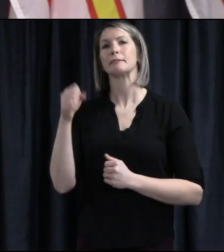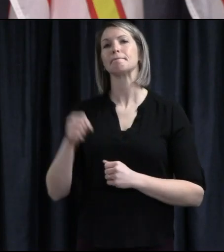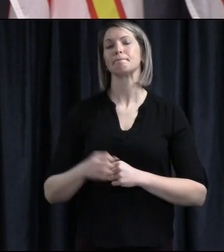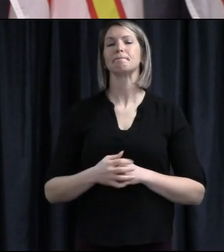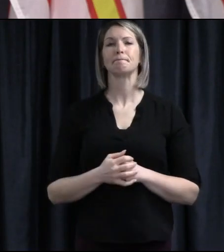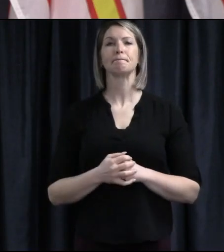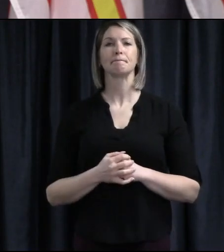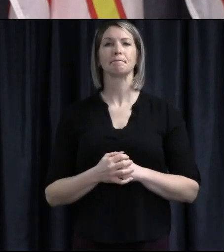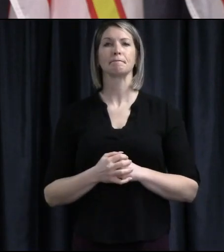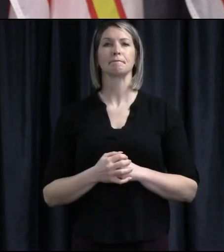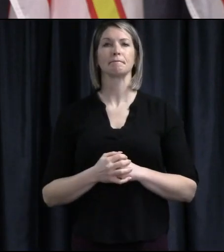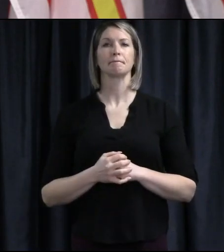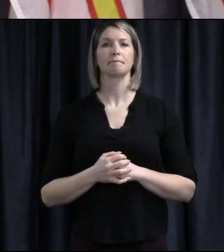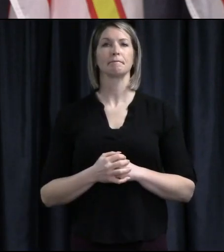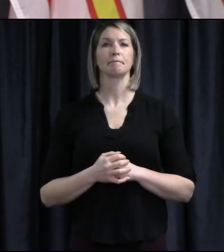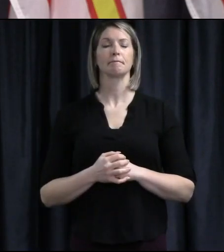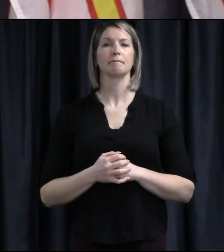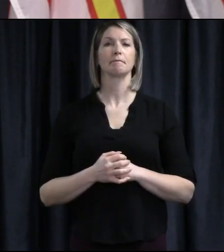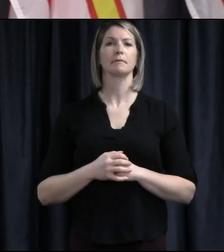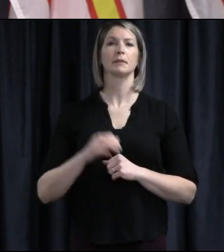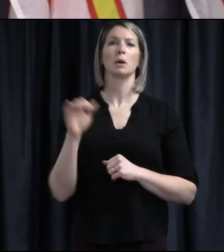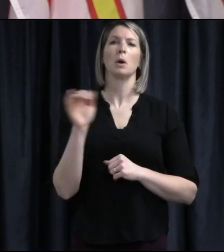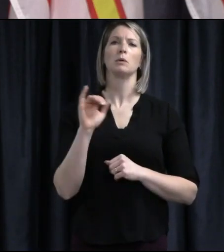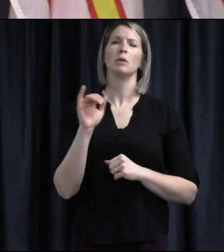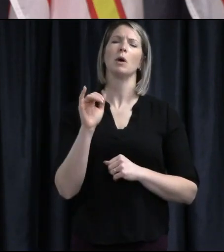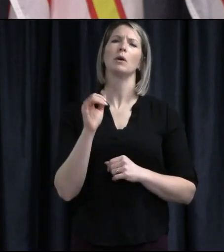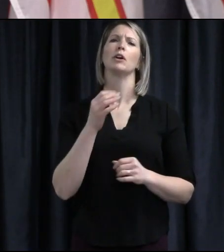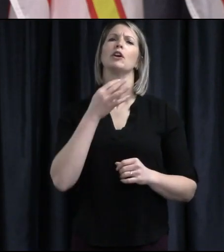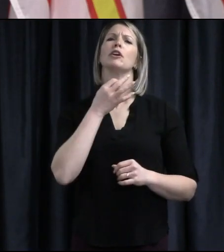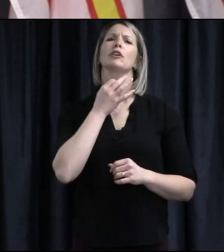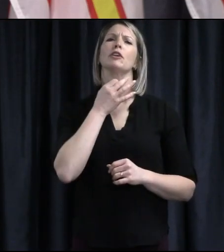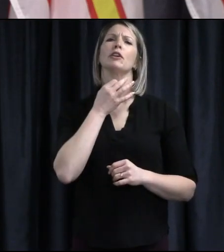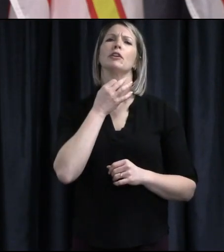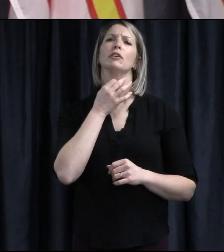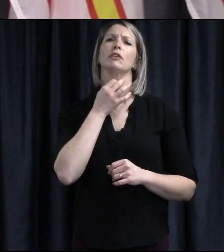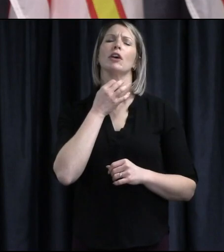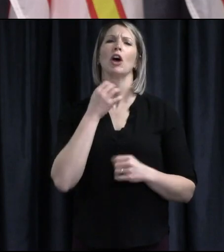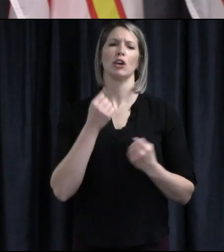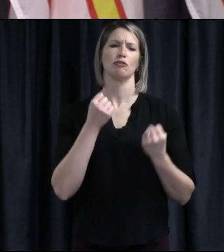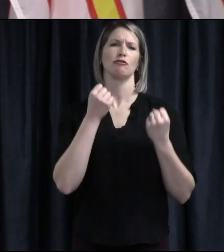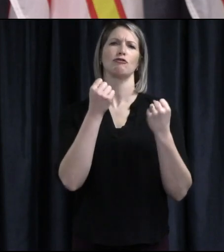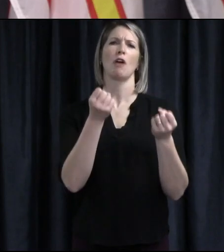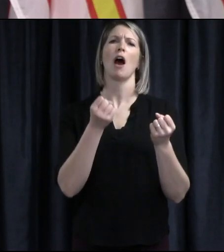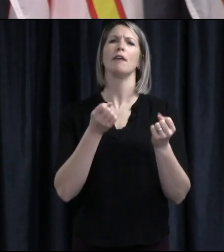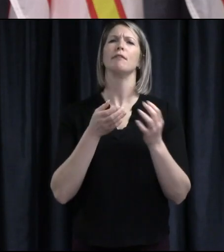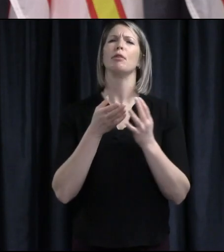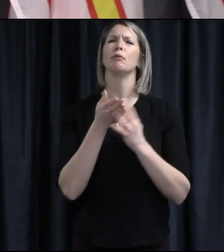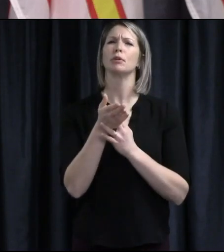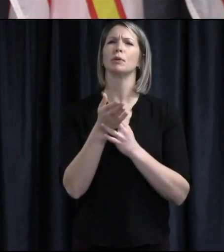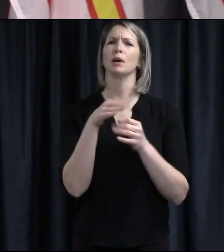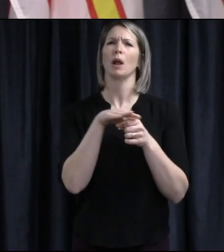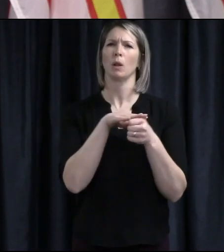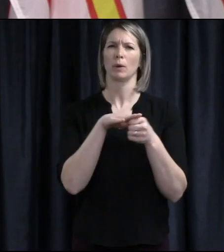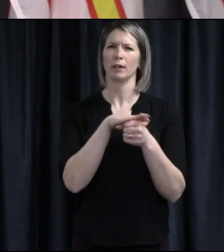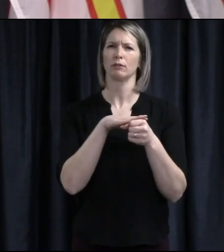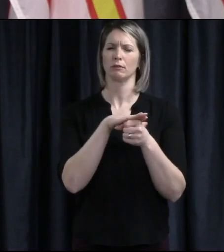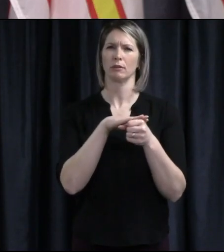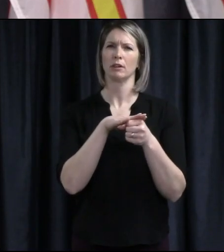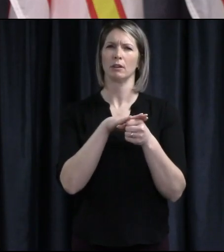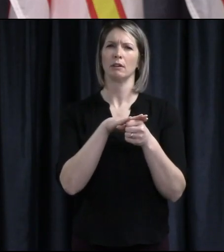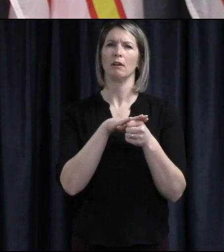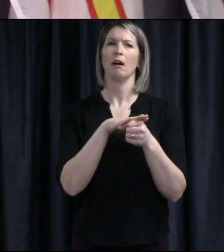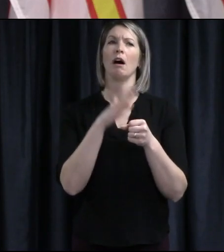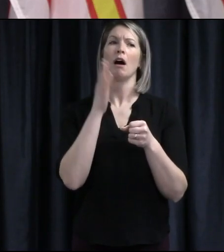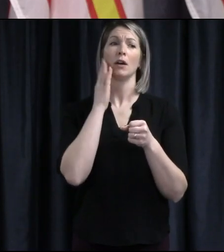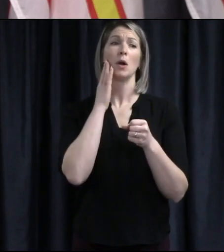Just another question about the drive-through locations. Heard some concerns about that they're pretty, they're in public